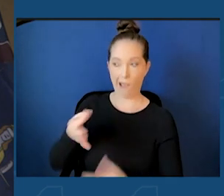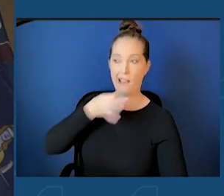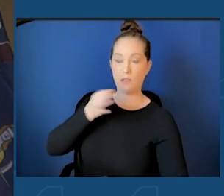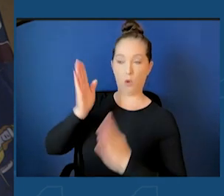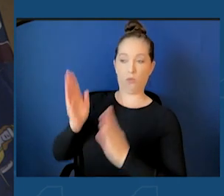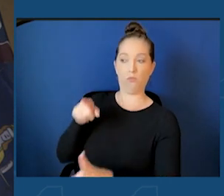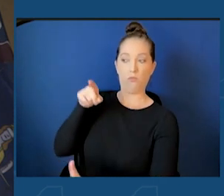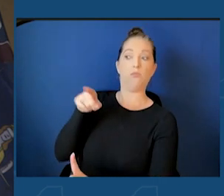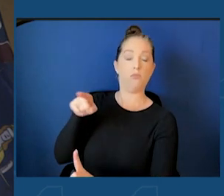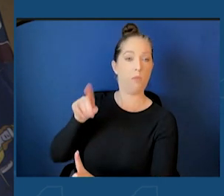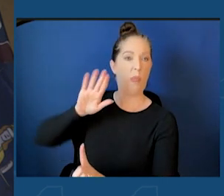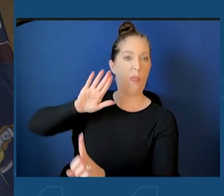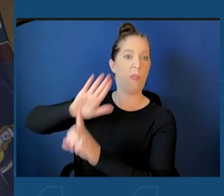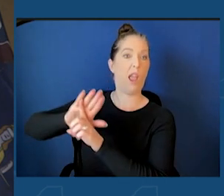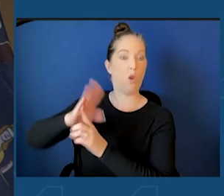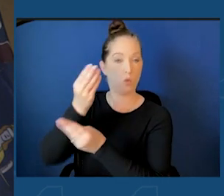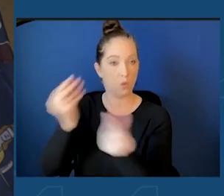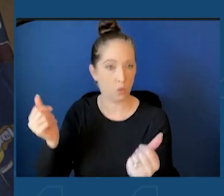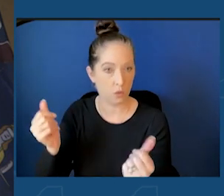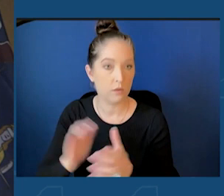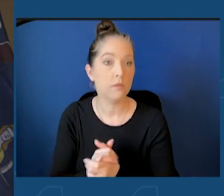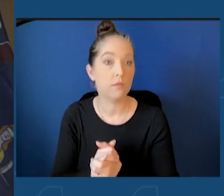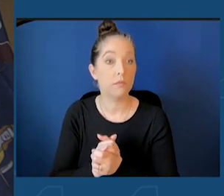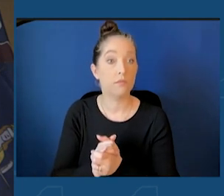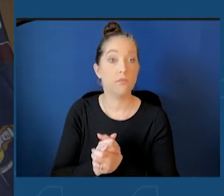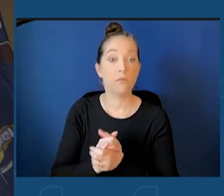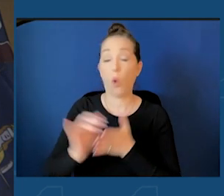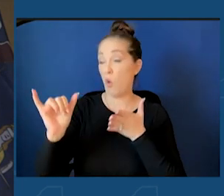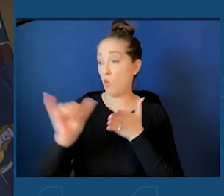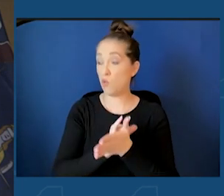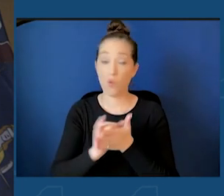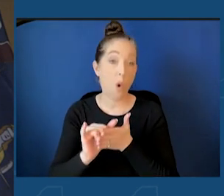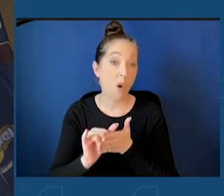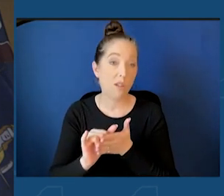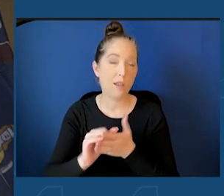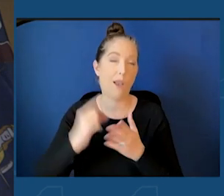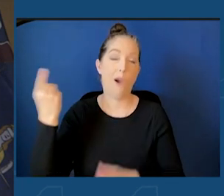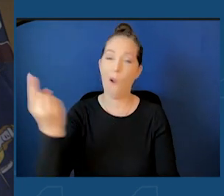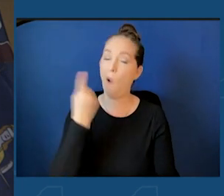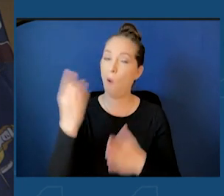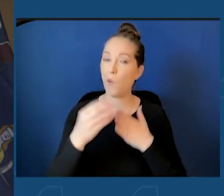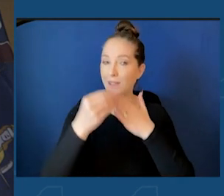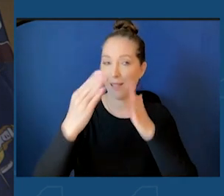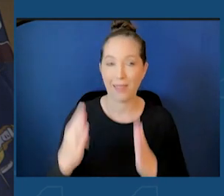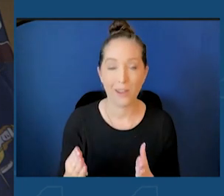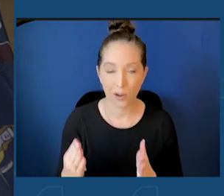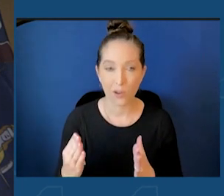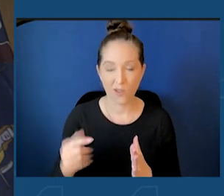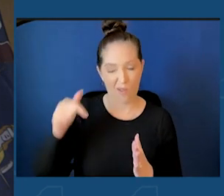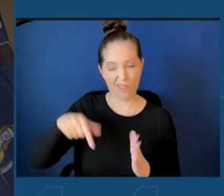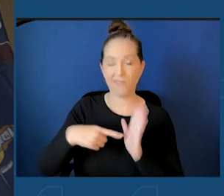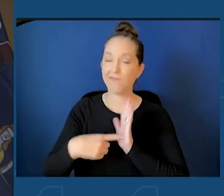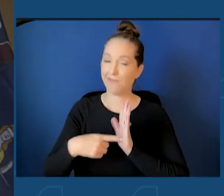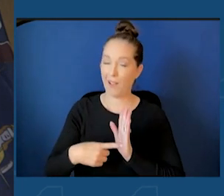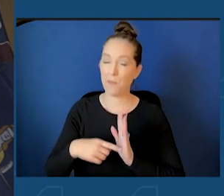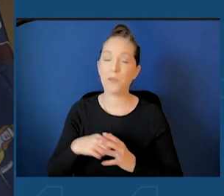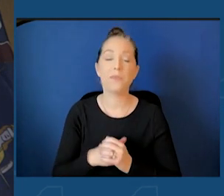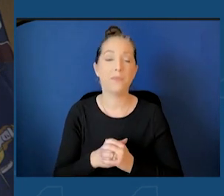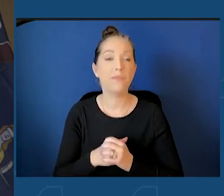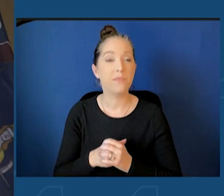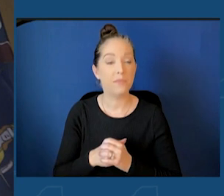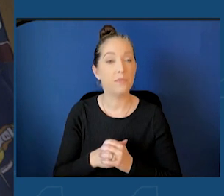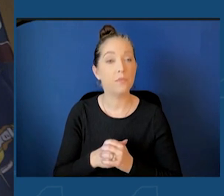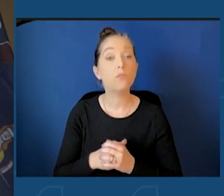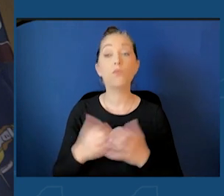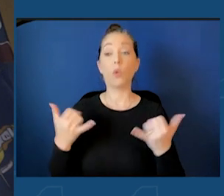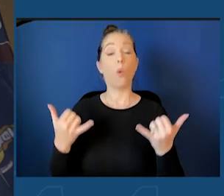for helping lead the way, because New York is always a leader no matter what we do, and this is another example of that. So we're here to talk about how we can